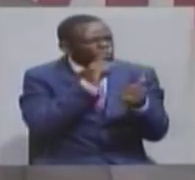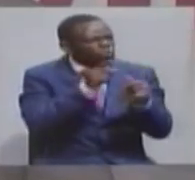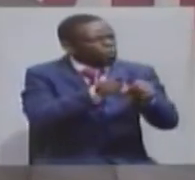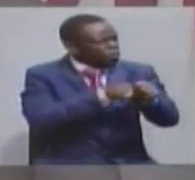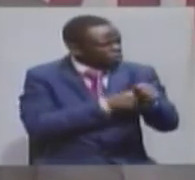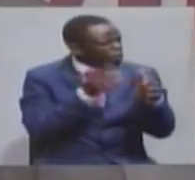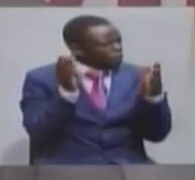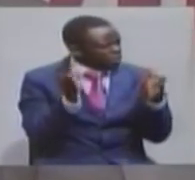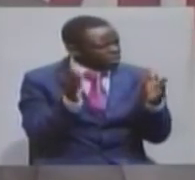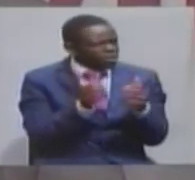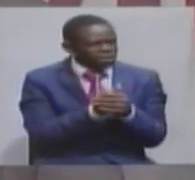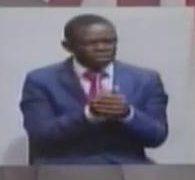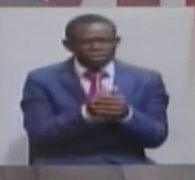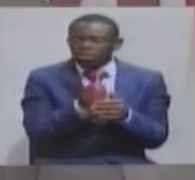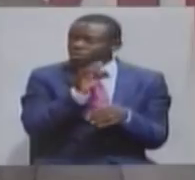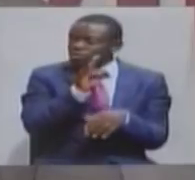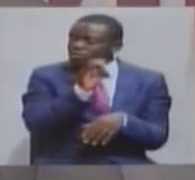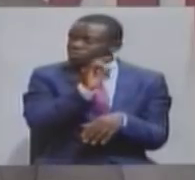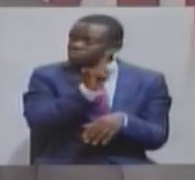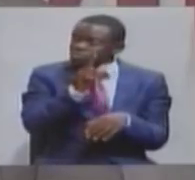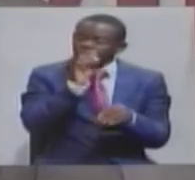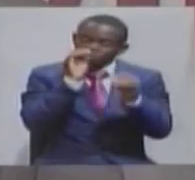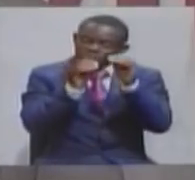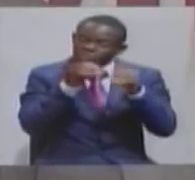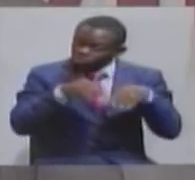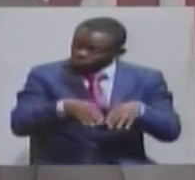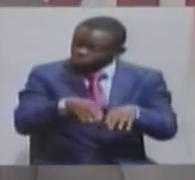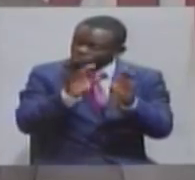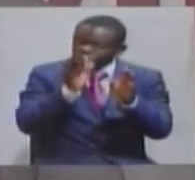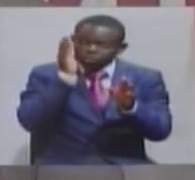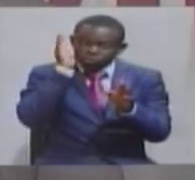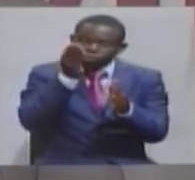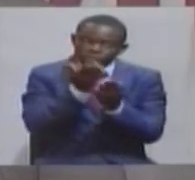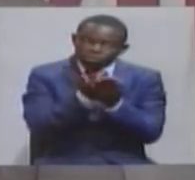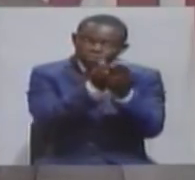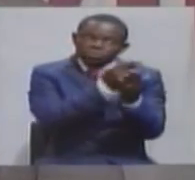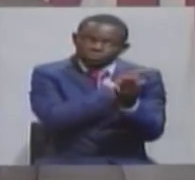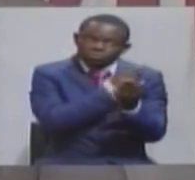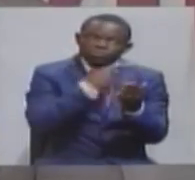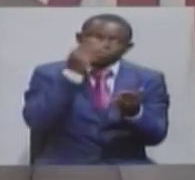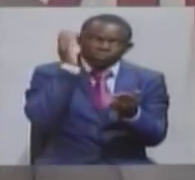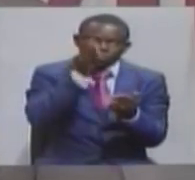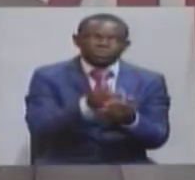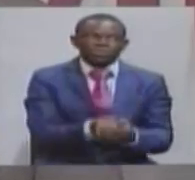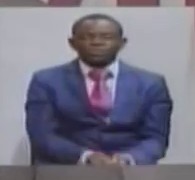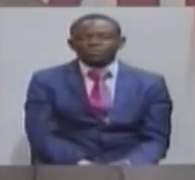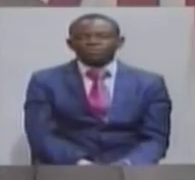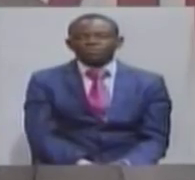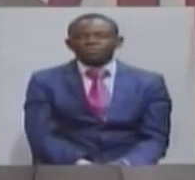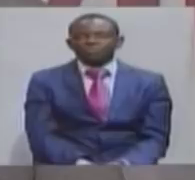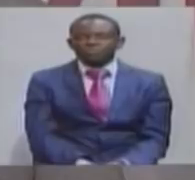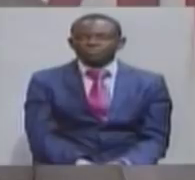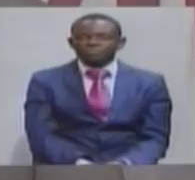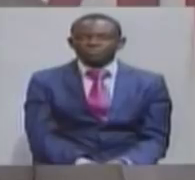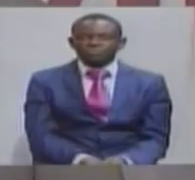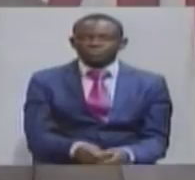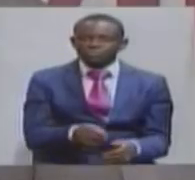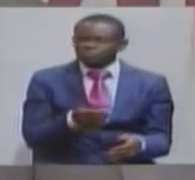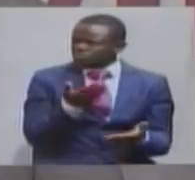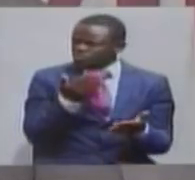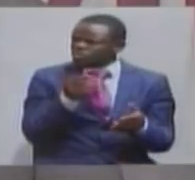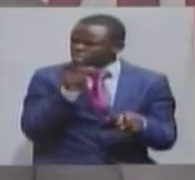the pipeline and it is coming. But that should not be the issue for dialogue. Is that what people are talking about? Is it what Mr. Hagainde is